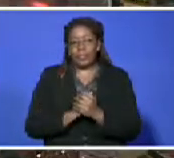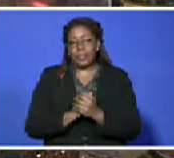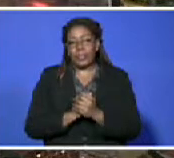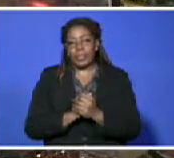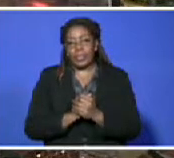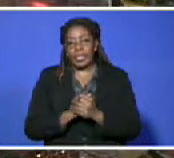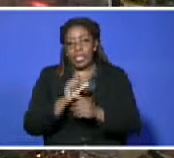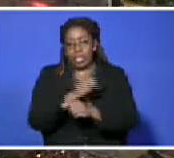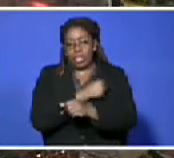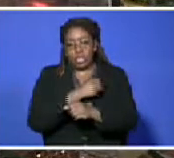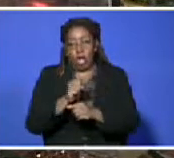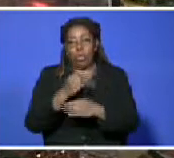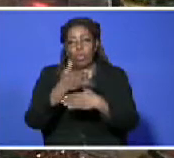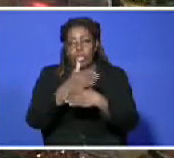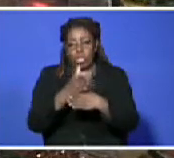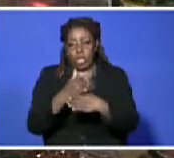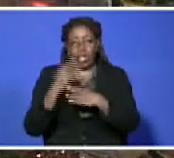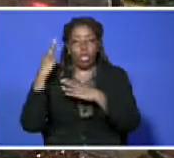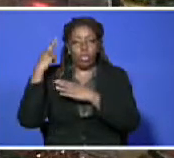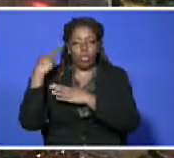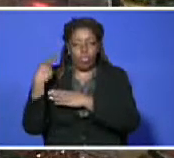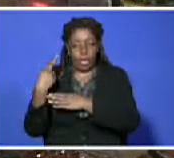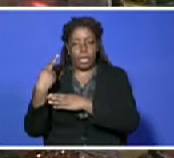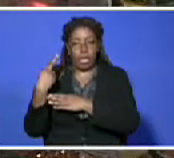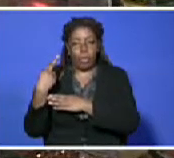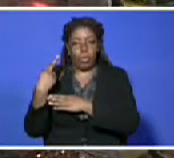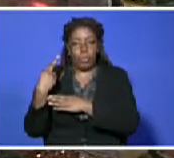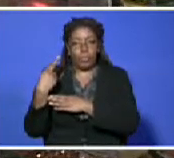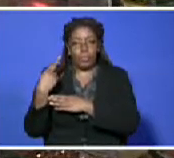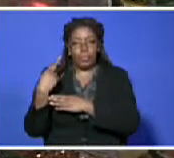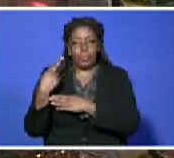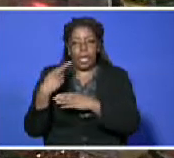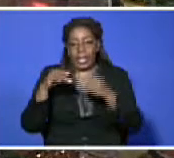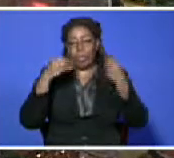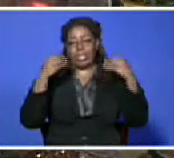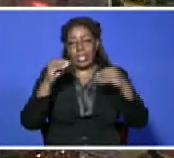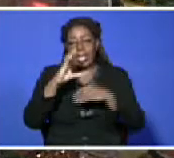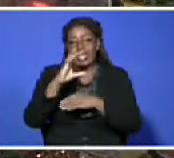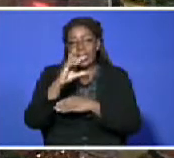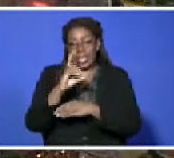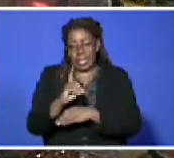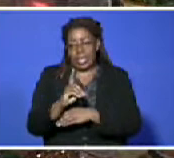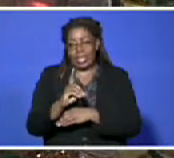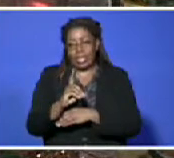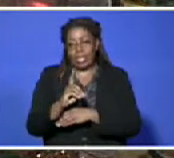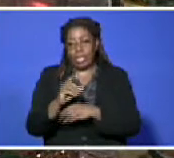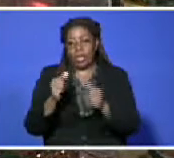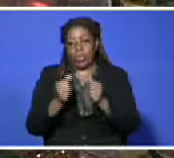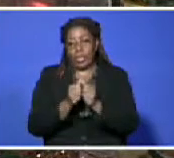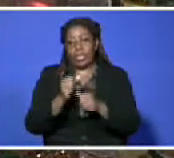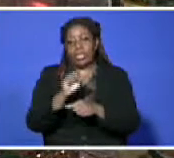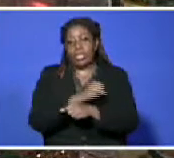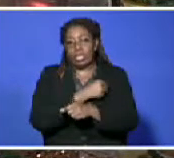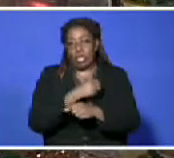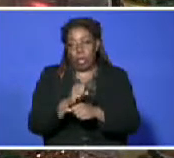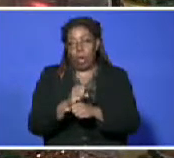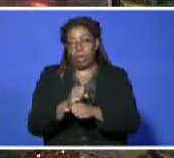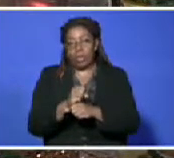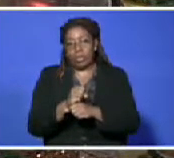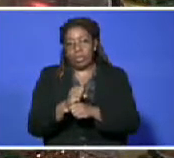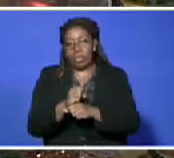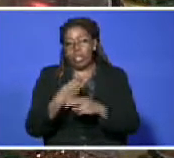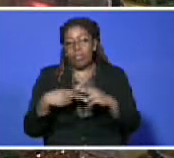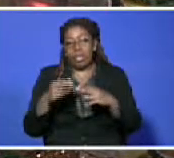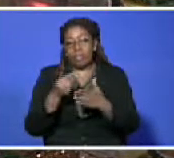Now the song will be released on the radio, and Gary Johnson will also be selling CDs and jump drives with the song to raise funds for the